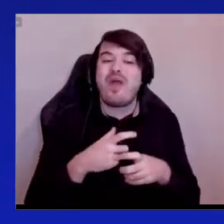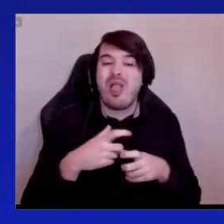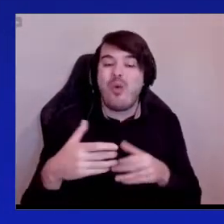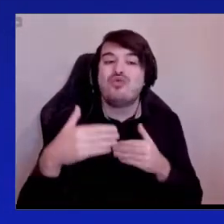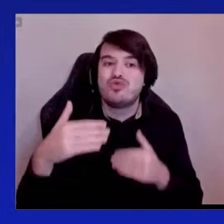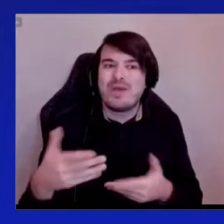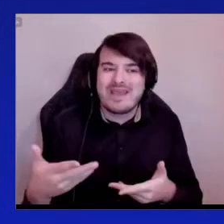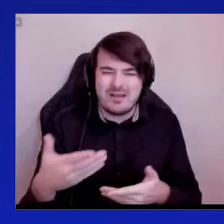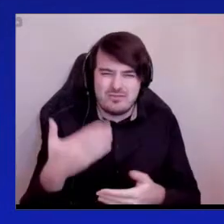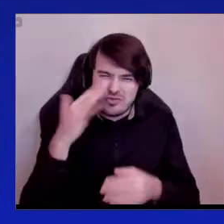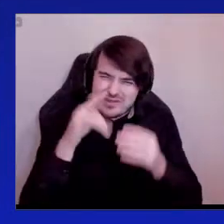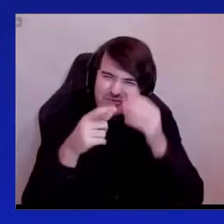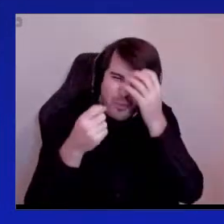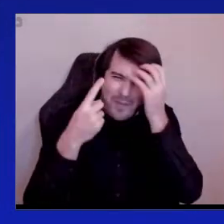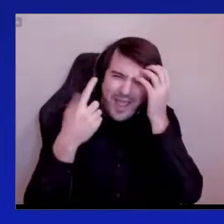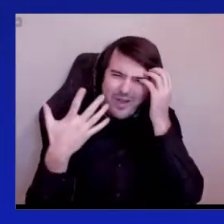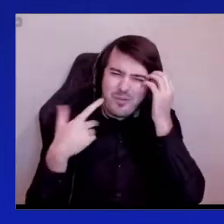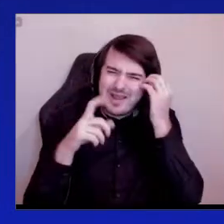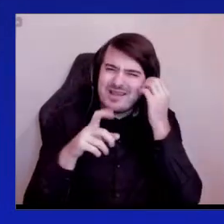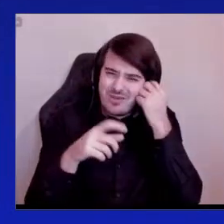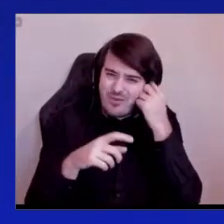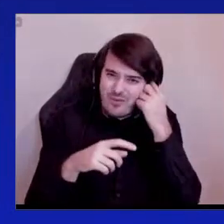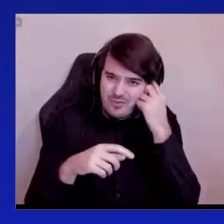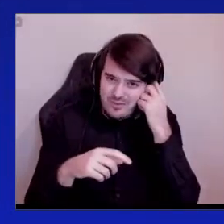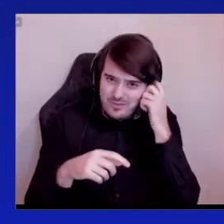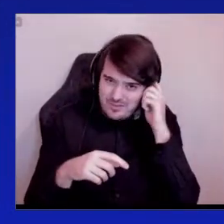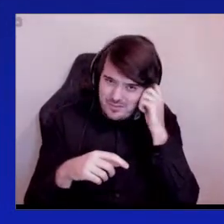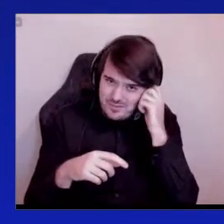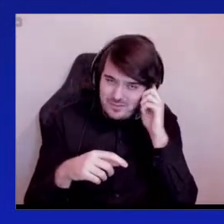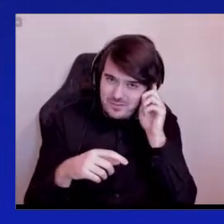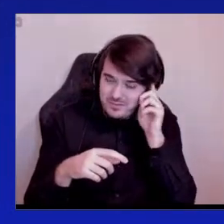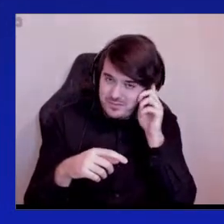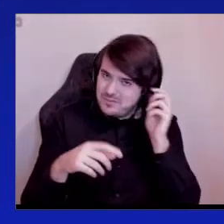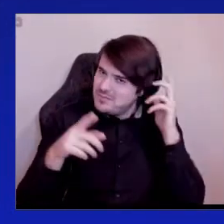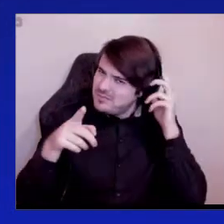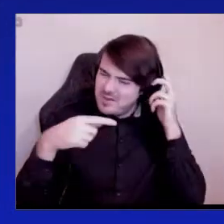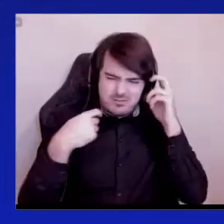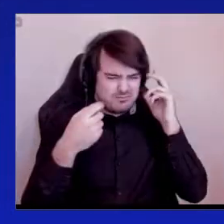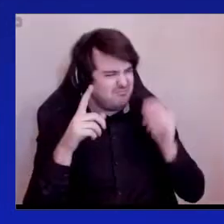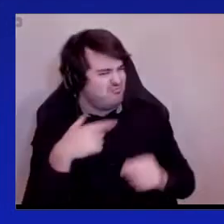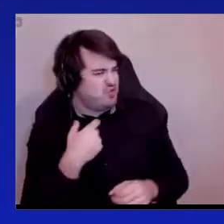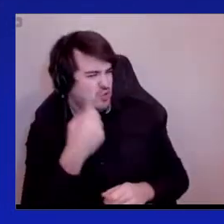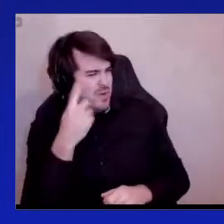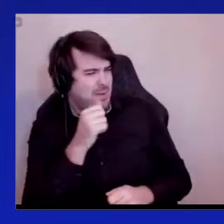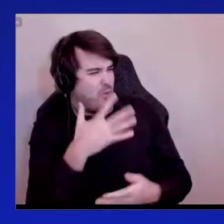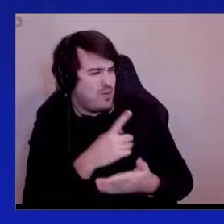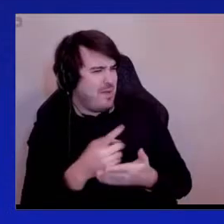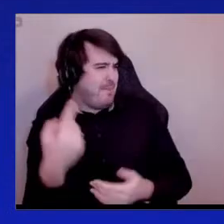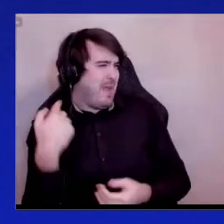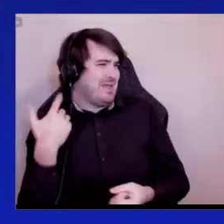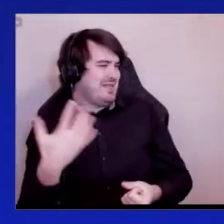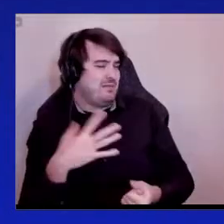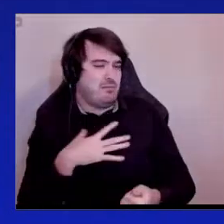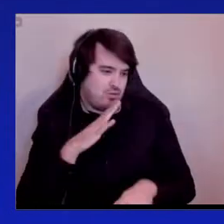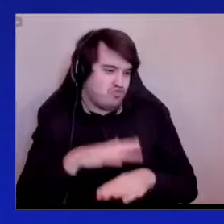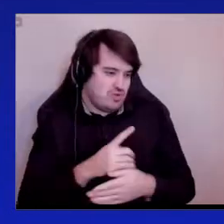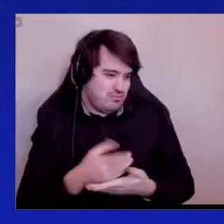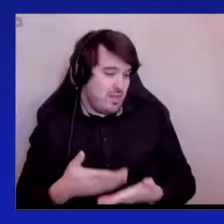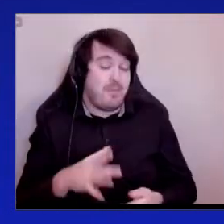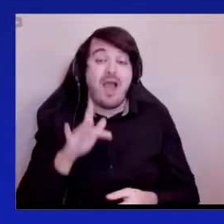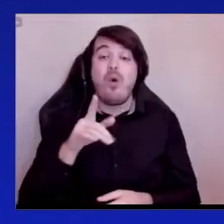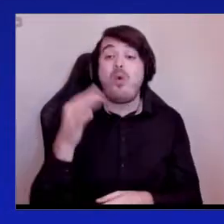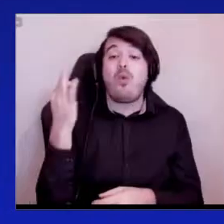care Je ne sais pas si facilities? vous comprenez un peu ma question. Do you understand my question? Why? I don't understand your allusion to last